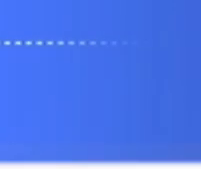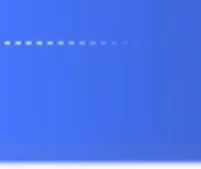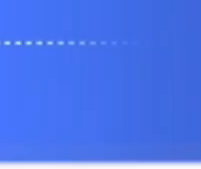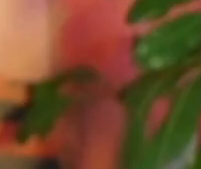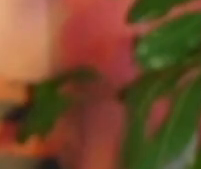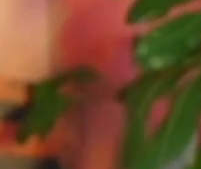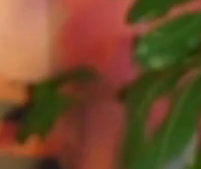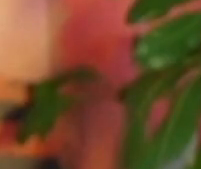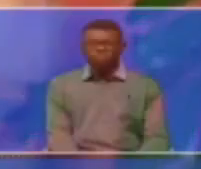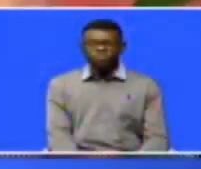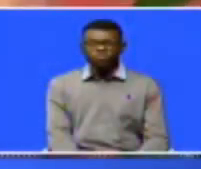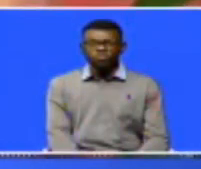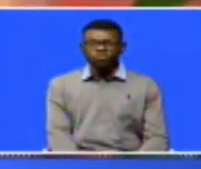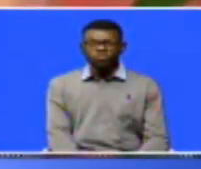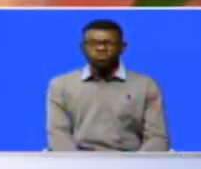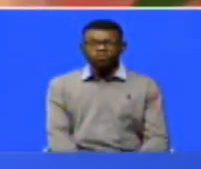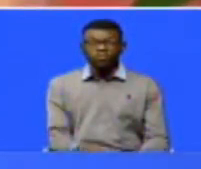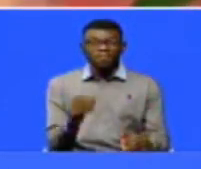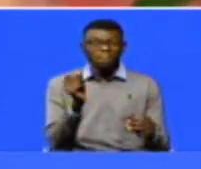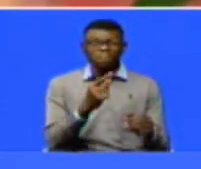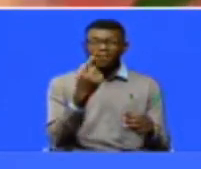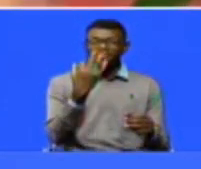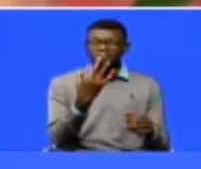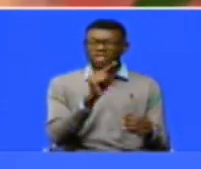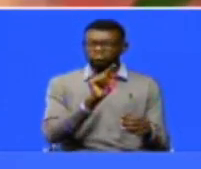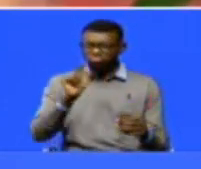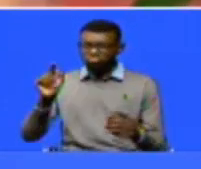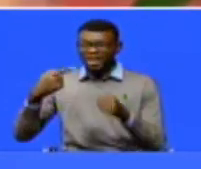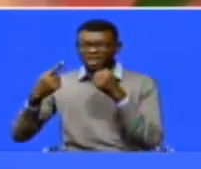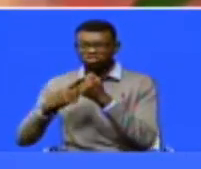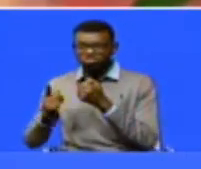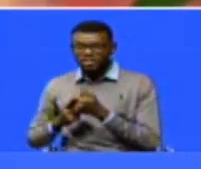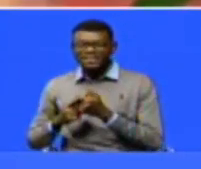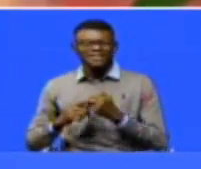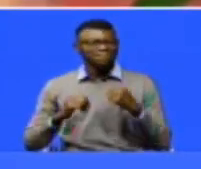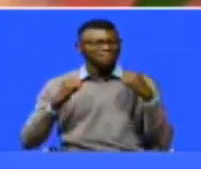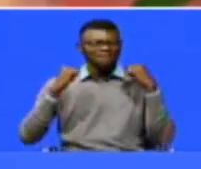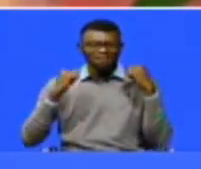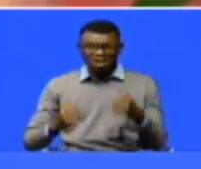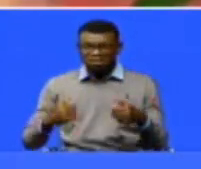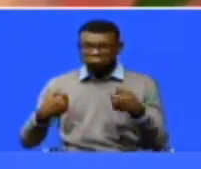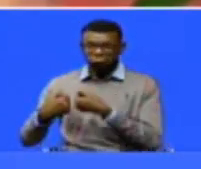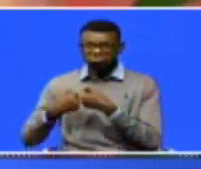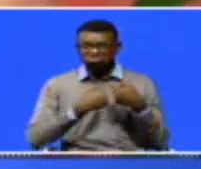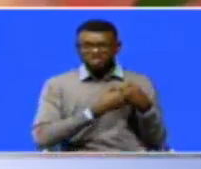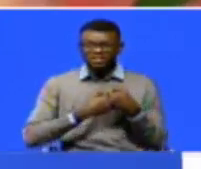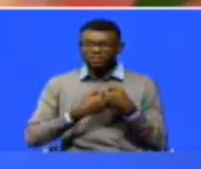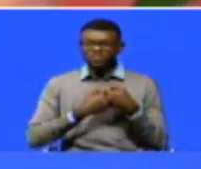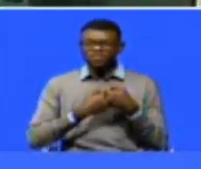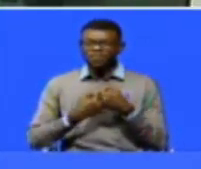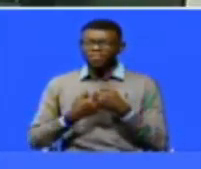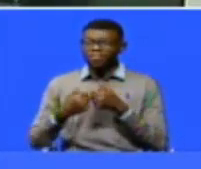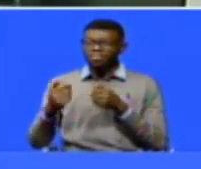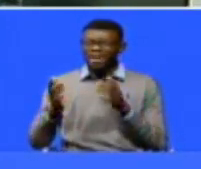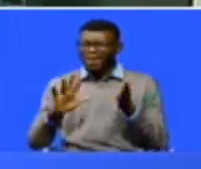billion shillings. This particular quarter from March to June has been the most difficult quarter for us for nearly 10